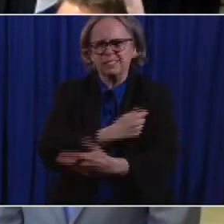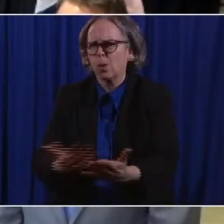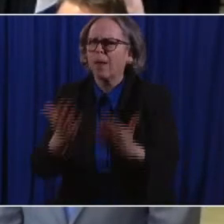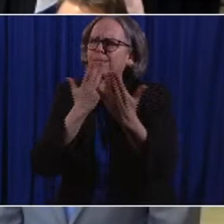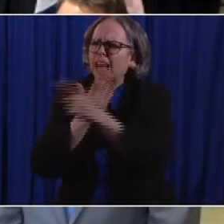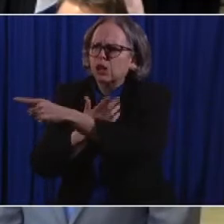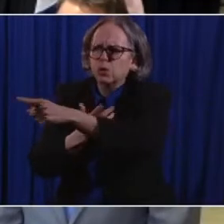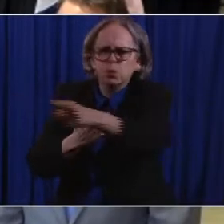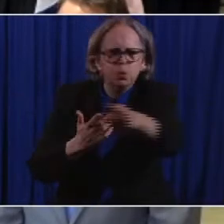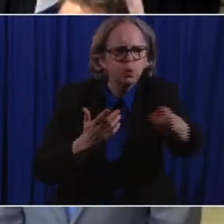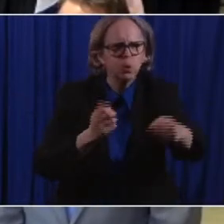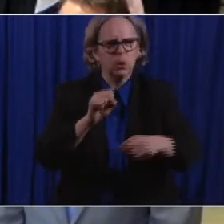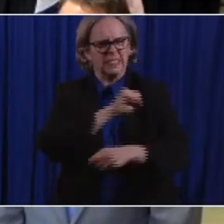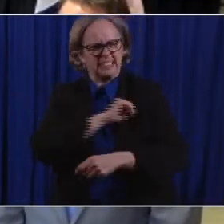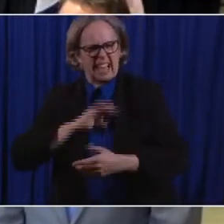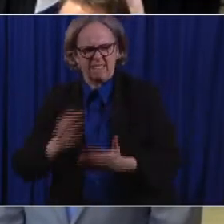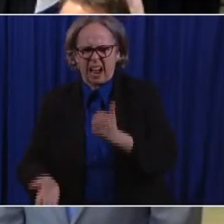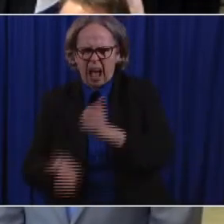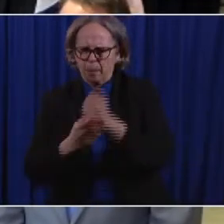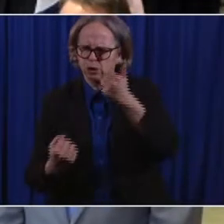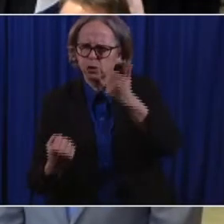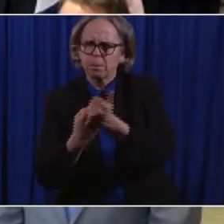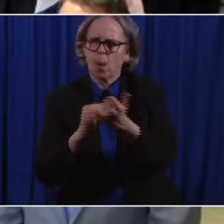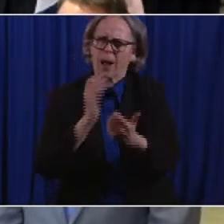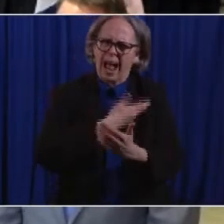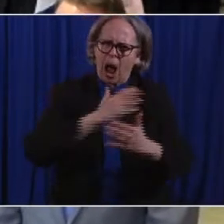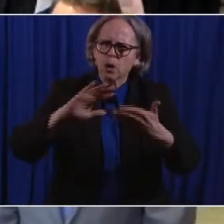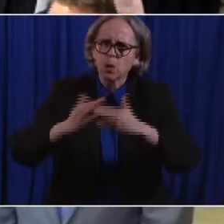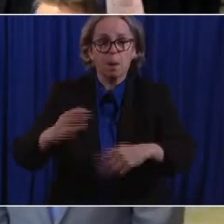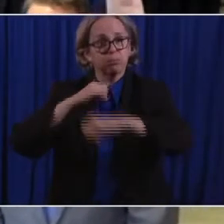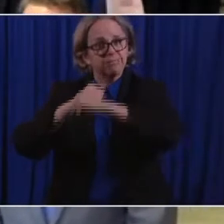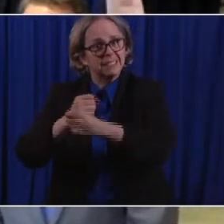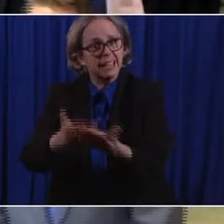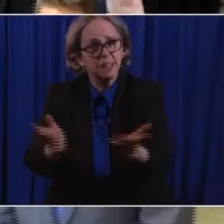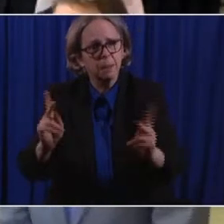our community and provide them with a very safe and effective vaccine.